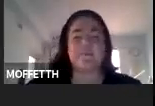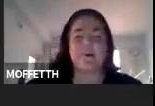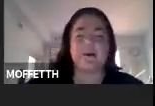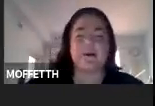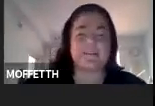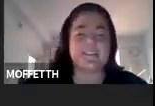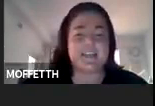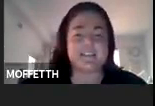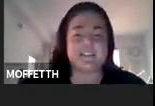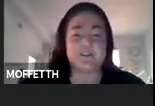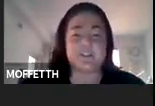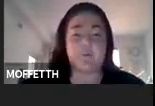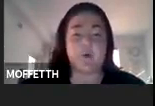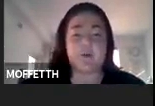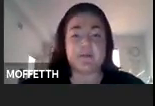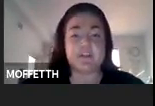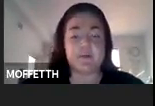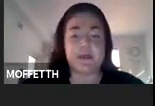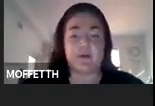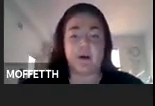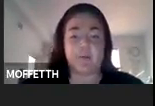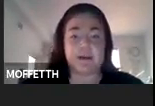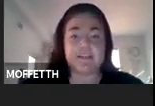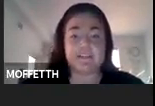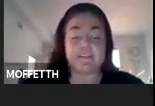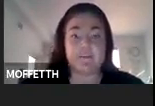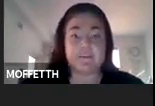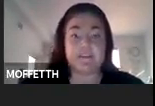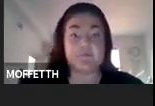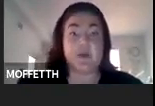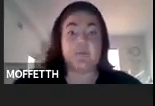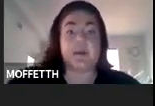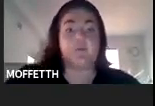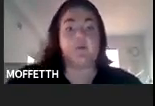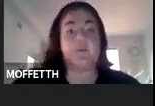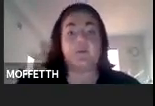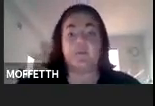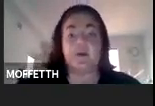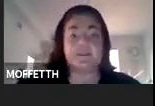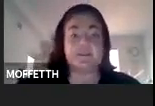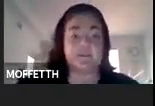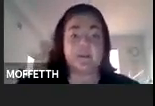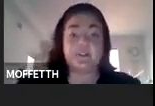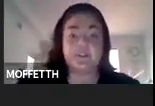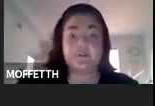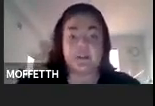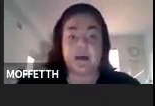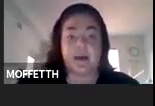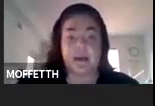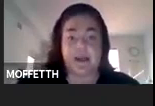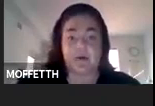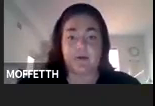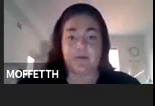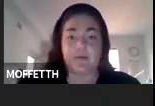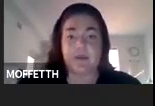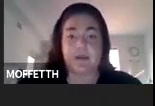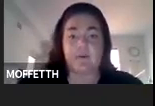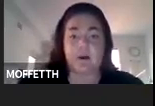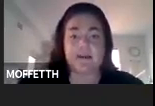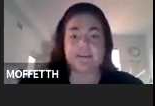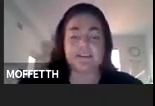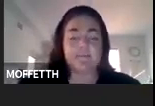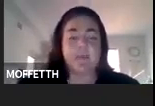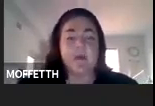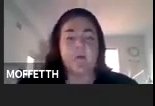you for the chance to share what we've been doing in our Operations and Services reopening group over the months of June, July, and now here at the beginning